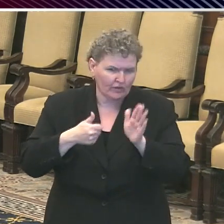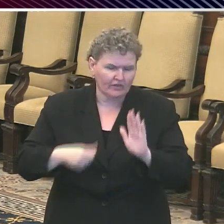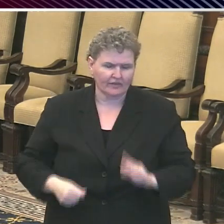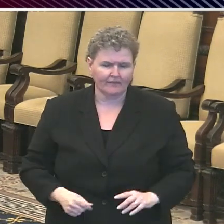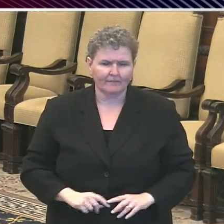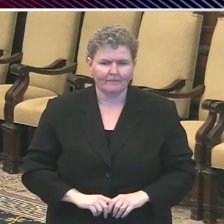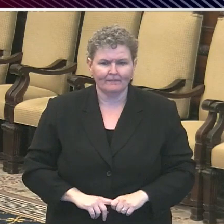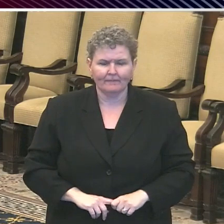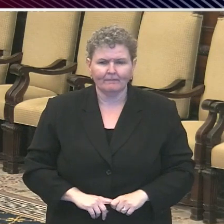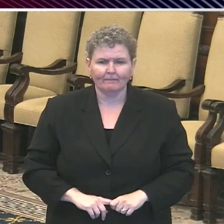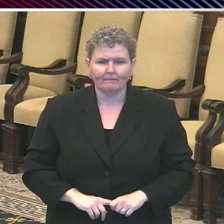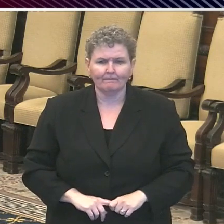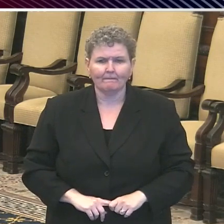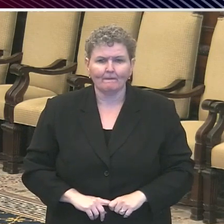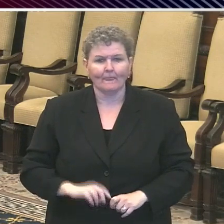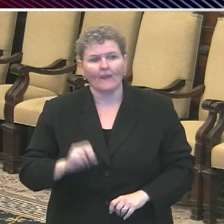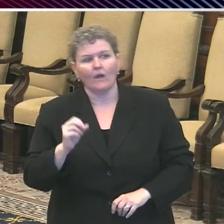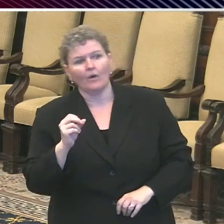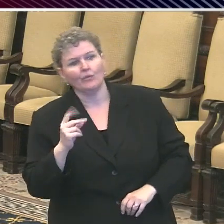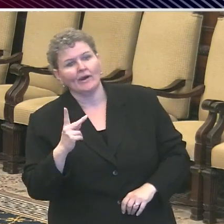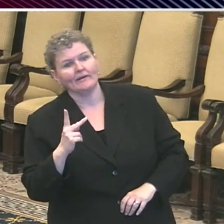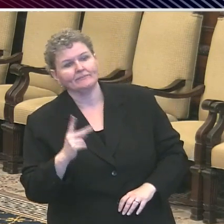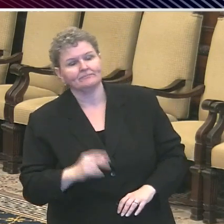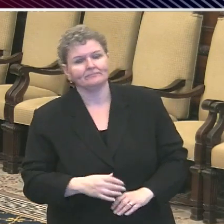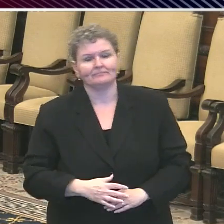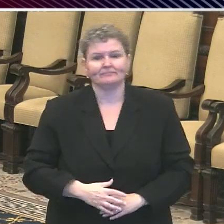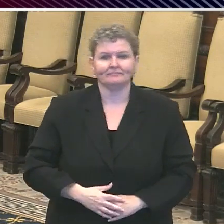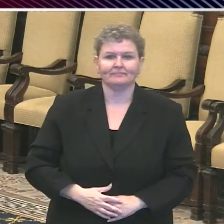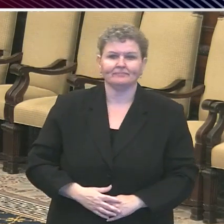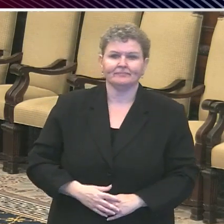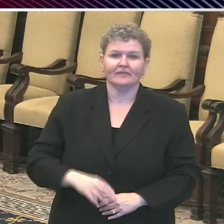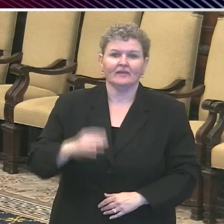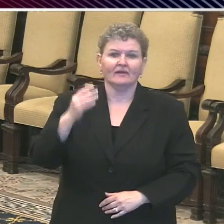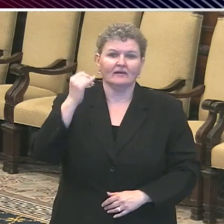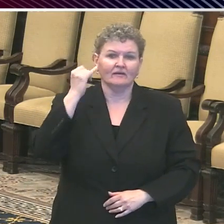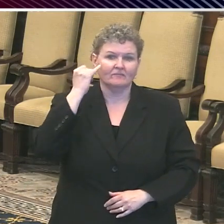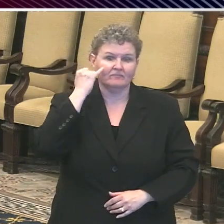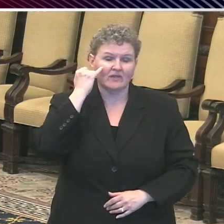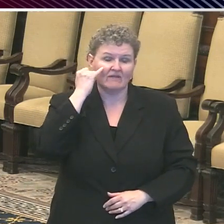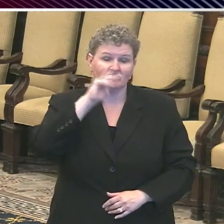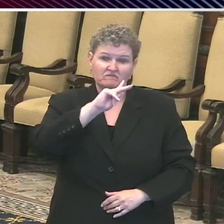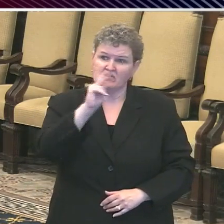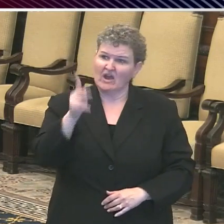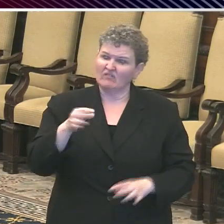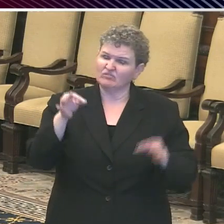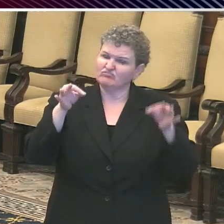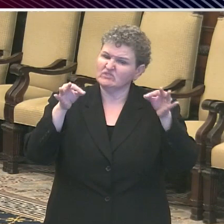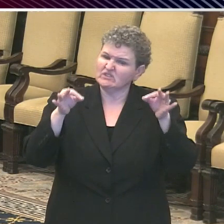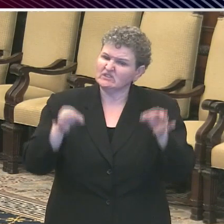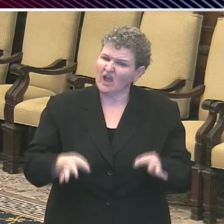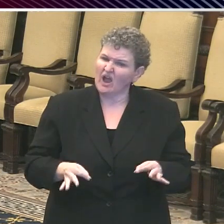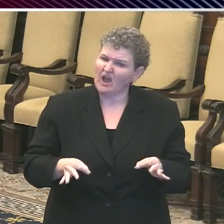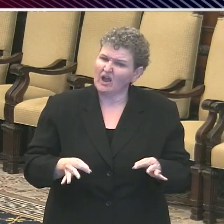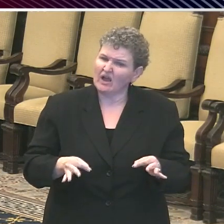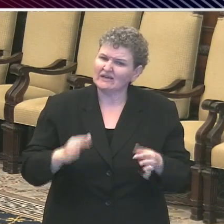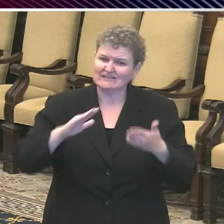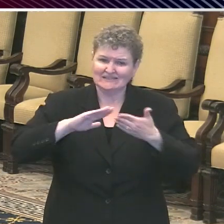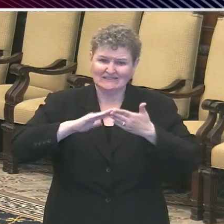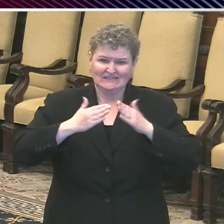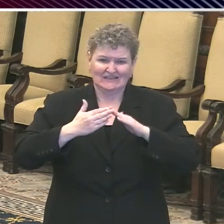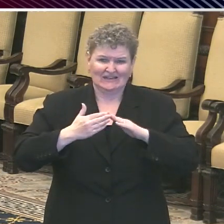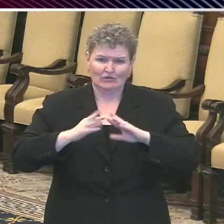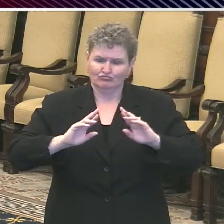at. Okay. And if Philadelphia were to decide, if you were to decide that the city is not ready for the